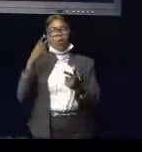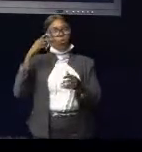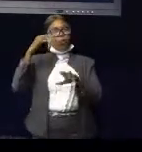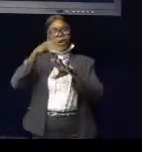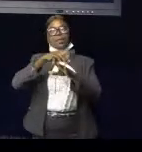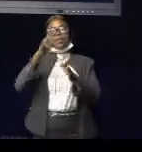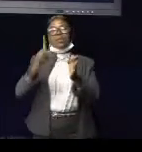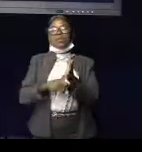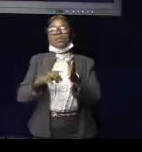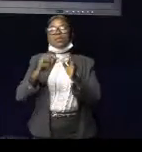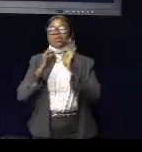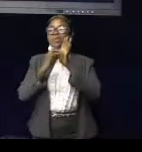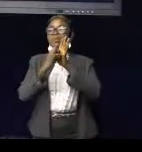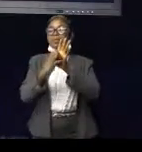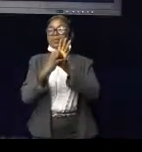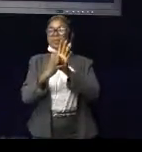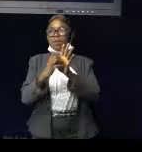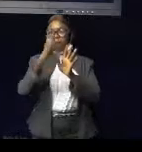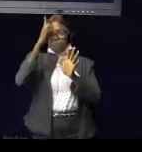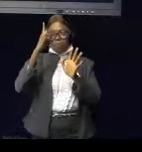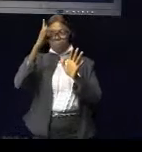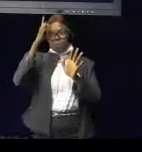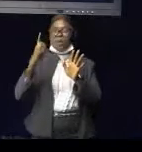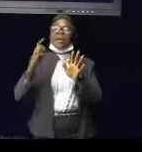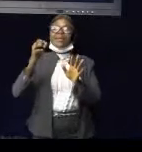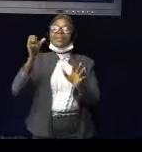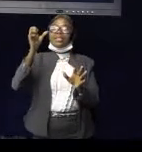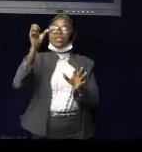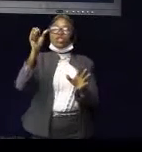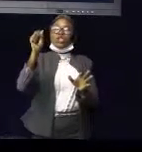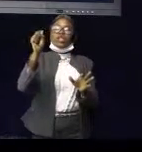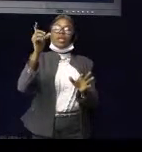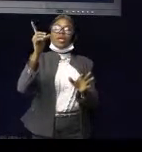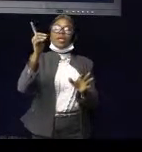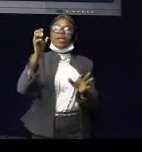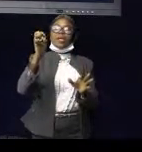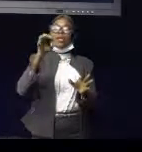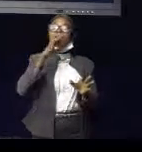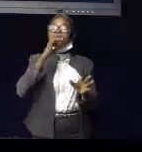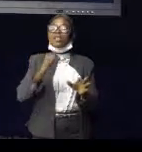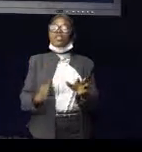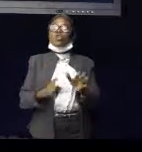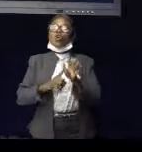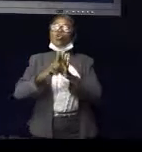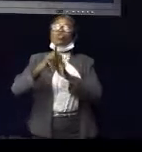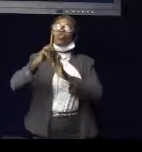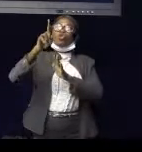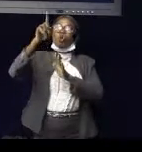this example. Shade is taller than